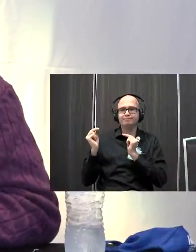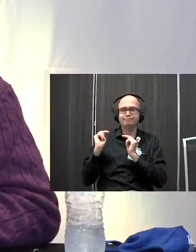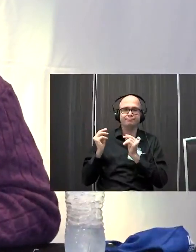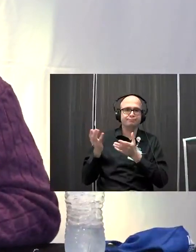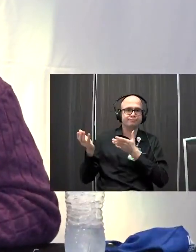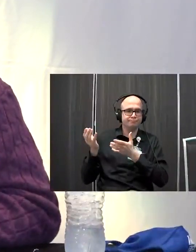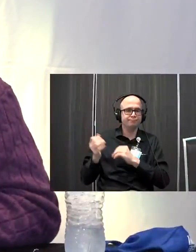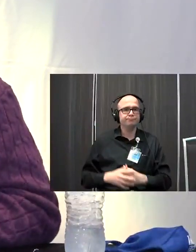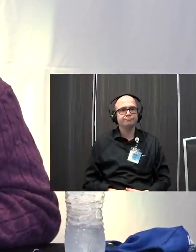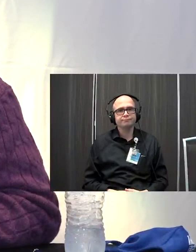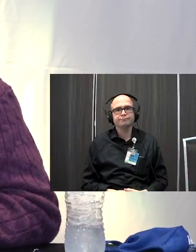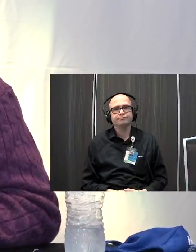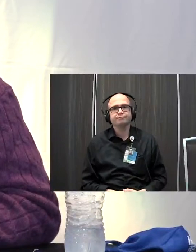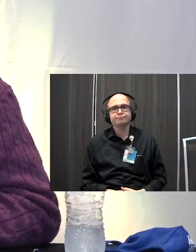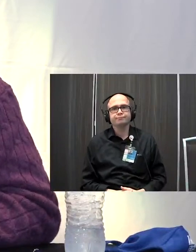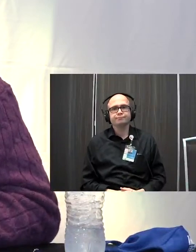Mm-hmm.